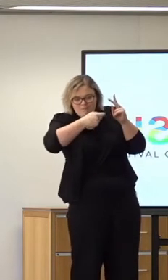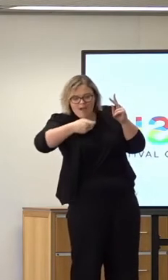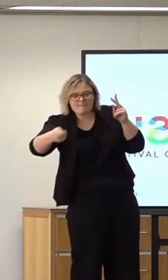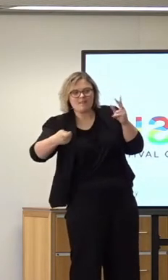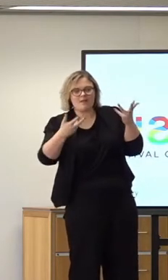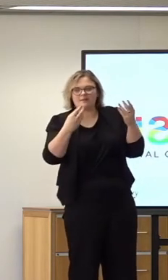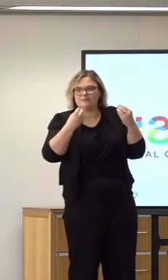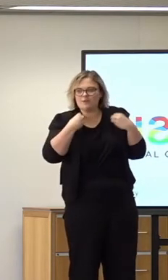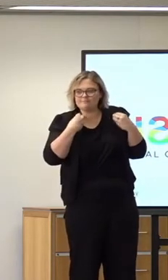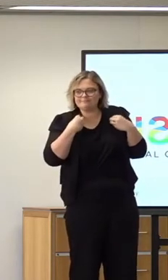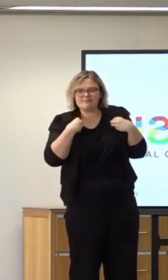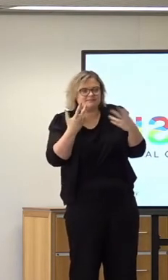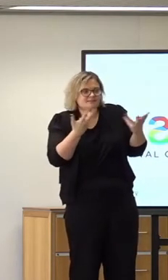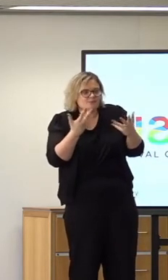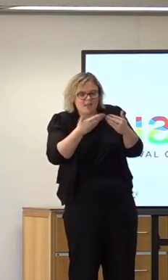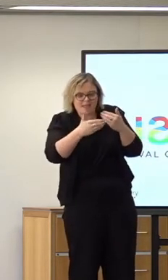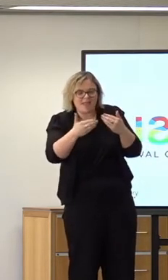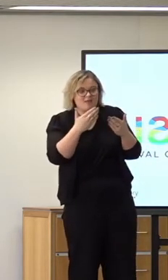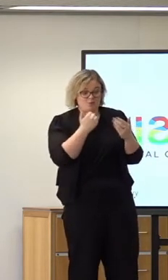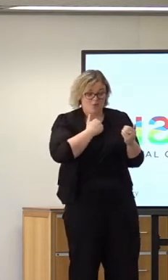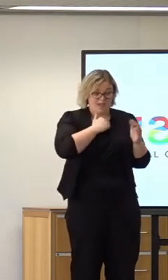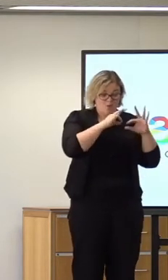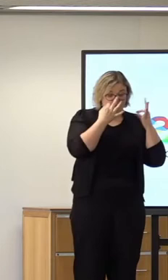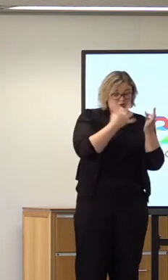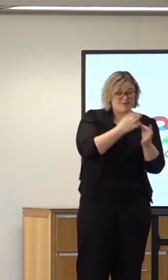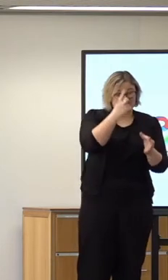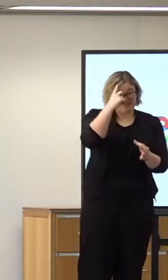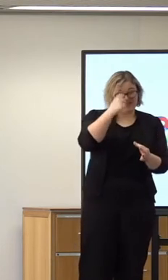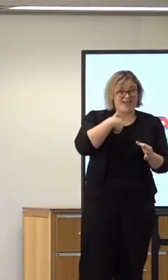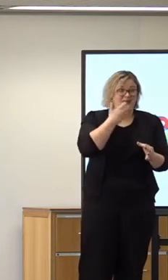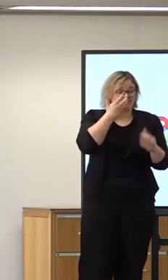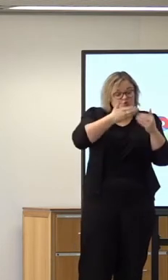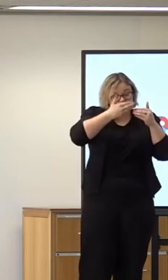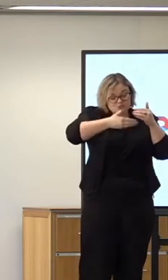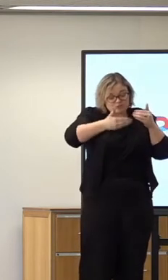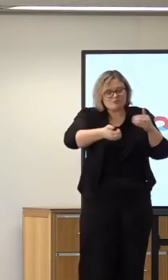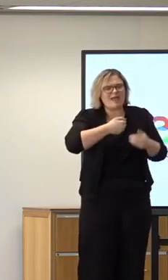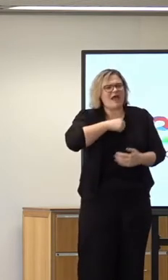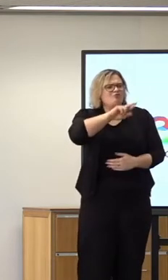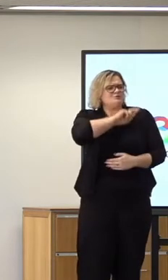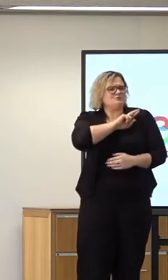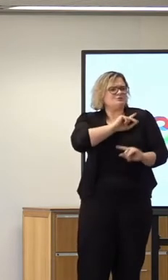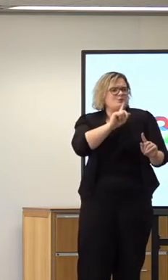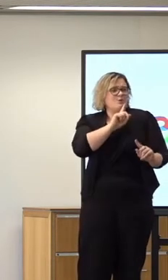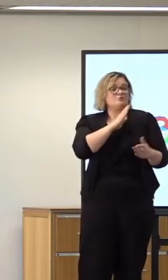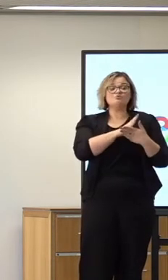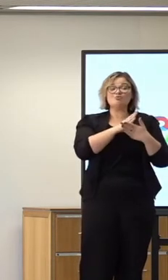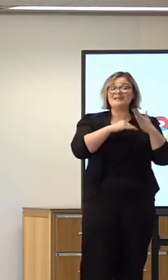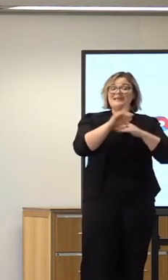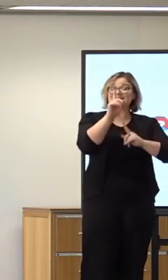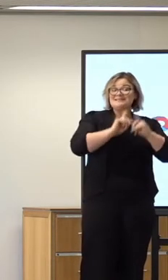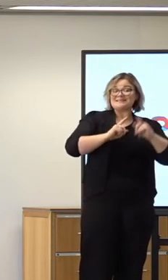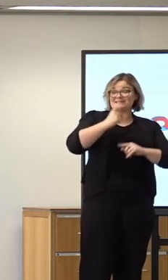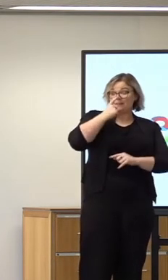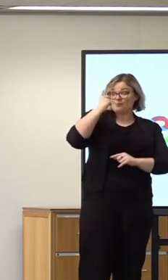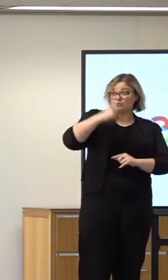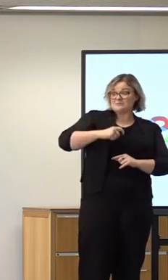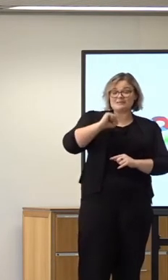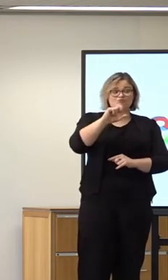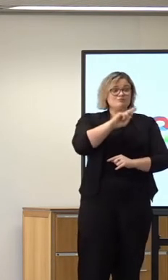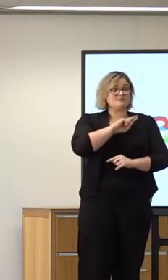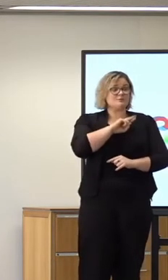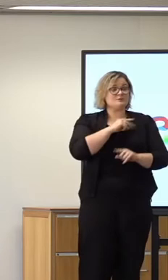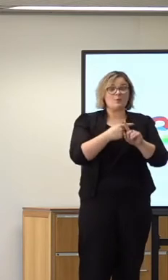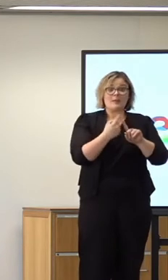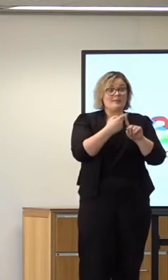organisation, what we're talking about is what is our responsibility generationally to artists. So a museum traditionally in a city would start working with, I guess,